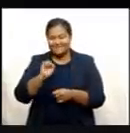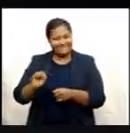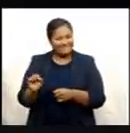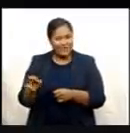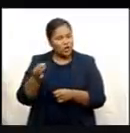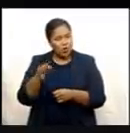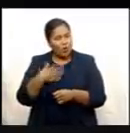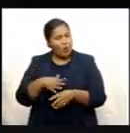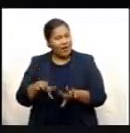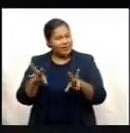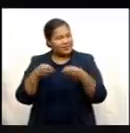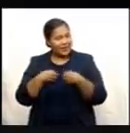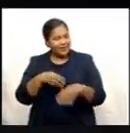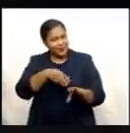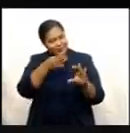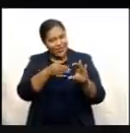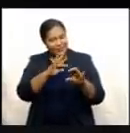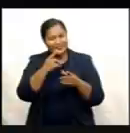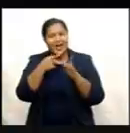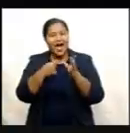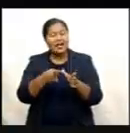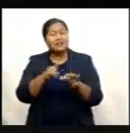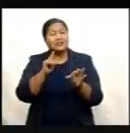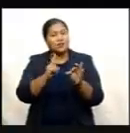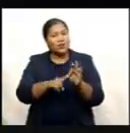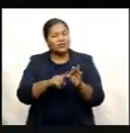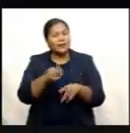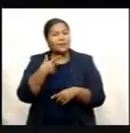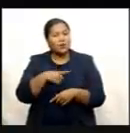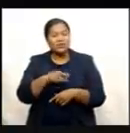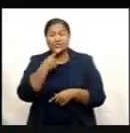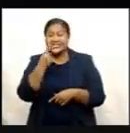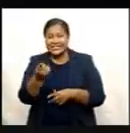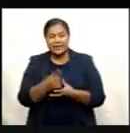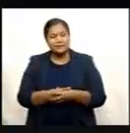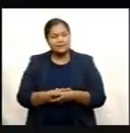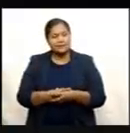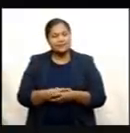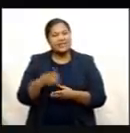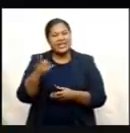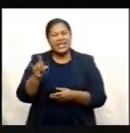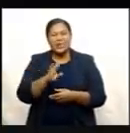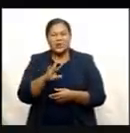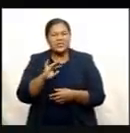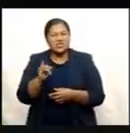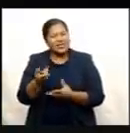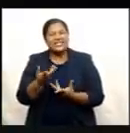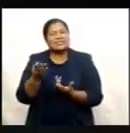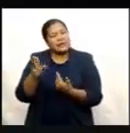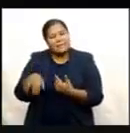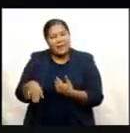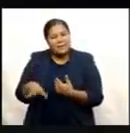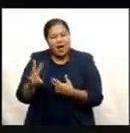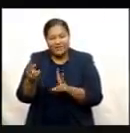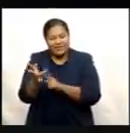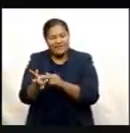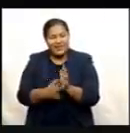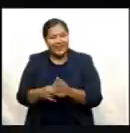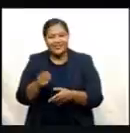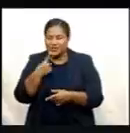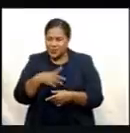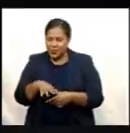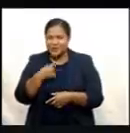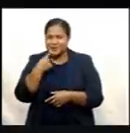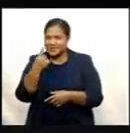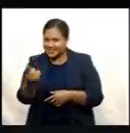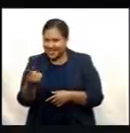on camera and answer the questions, as he also stated again that he was just an ordinary member of a villager of